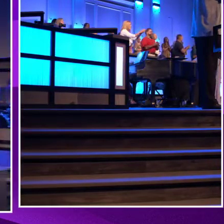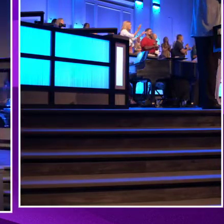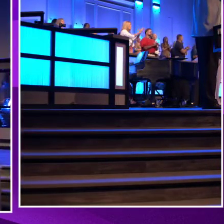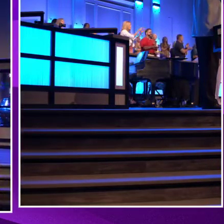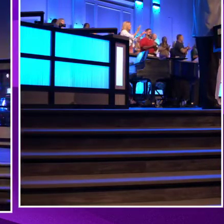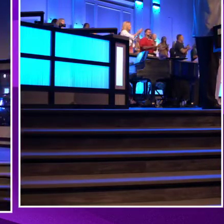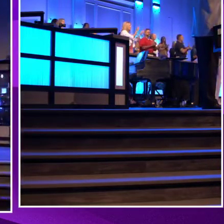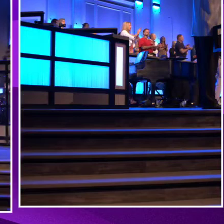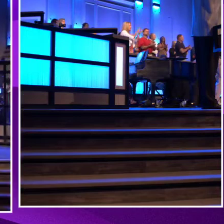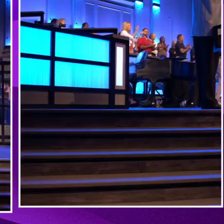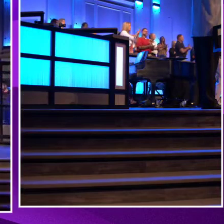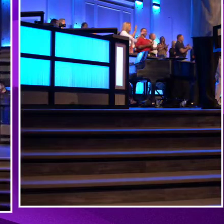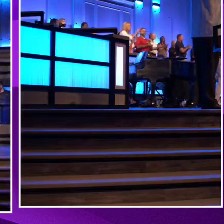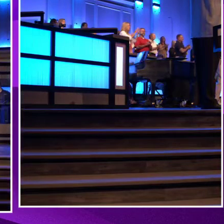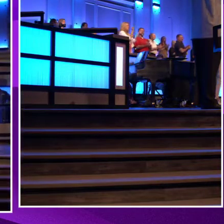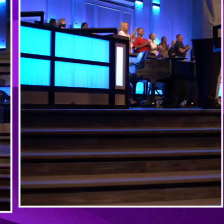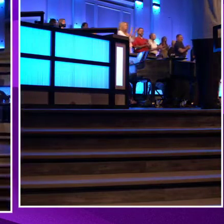Amen.